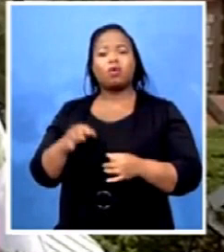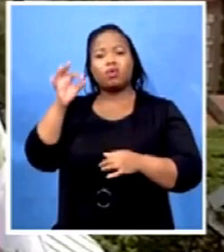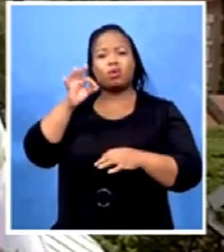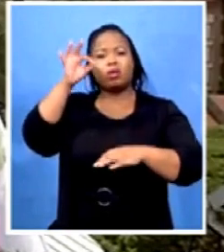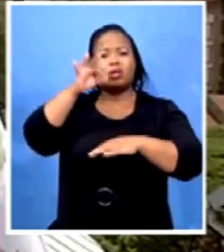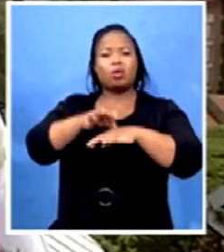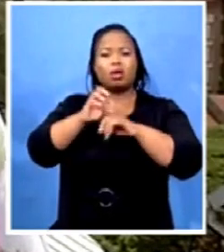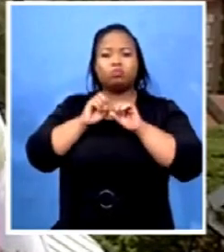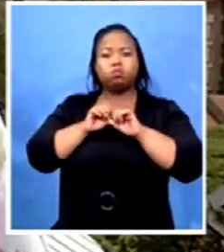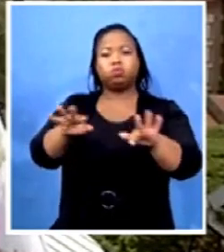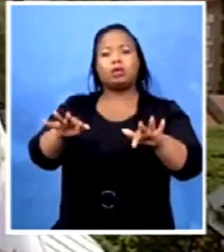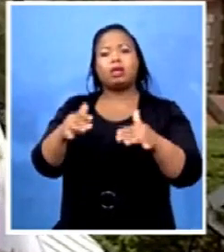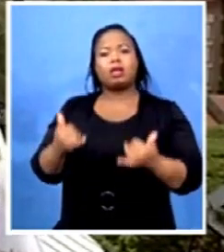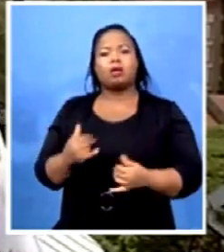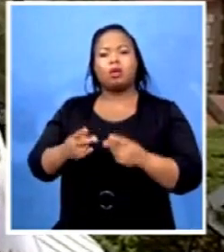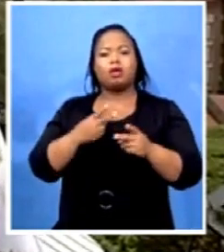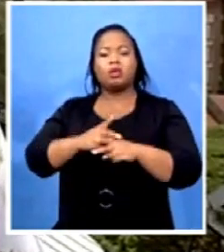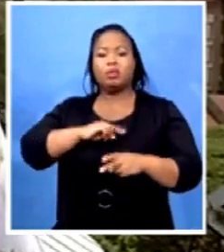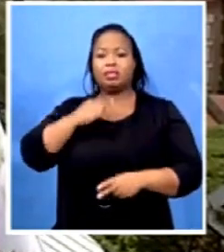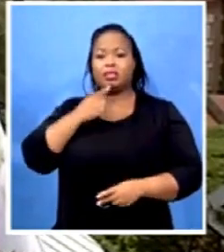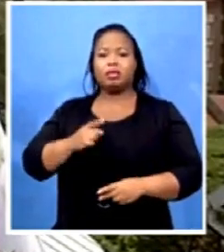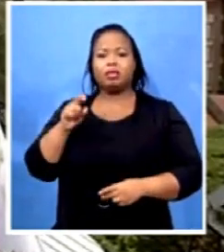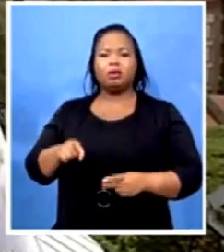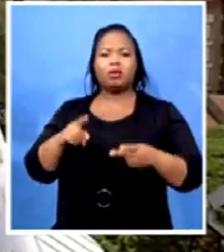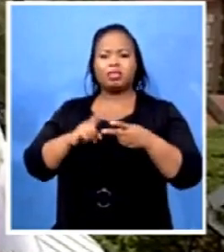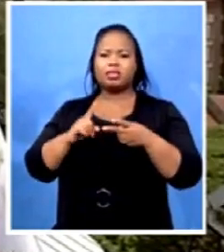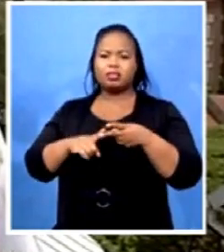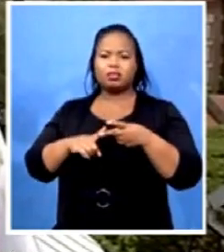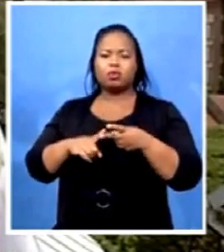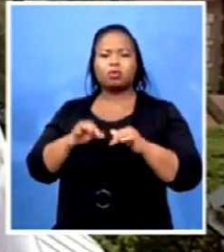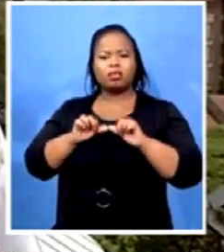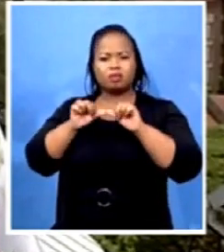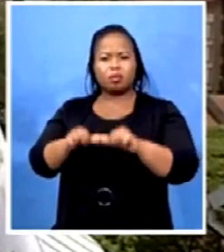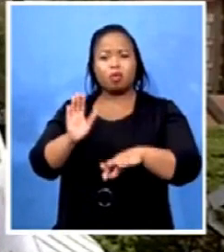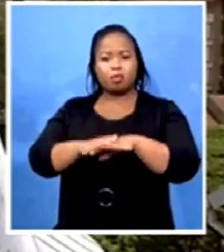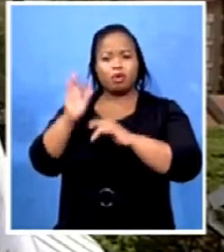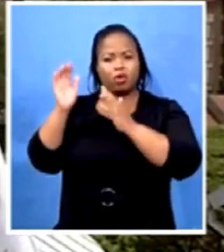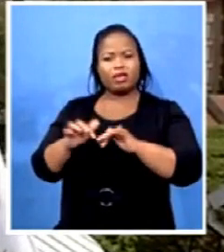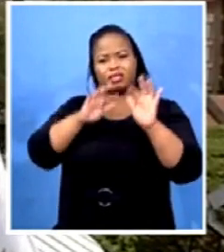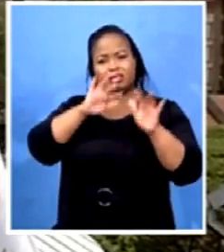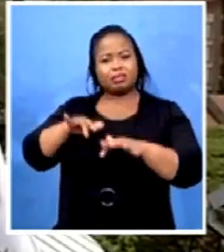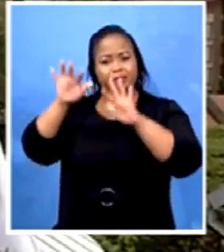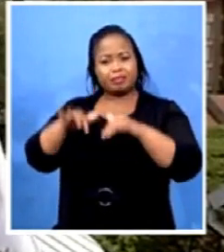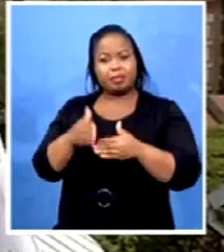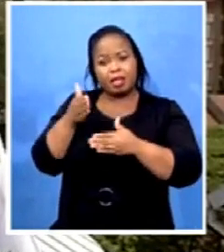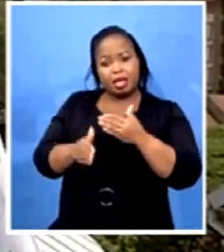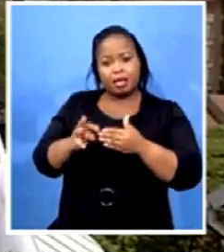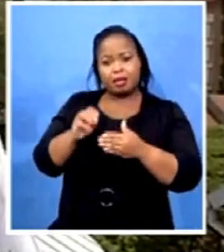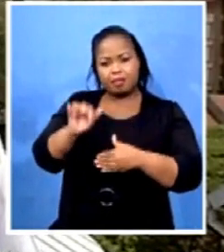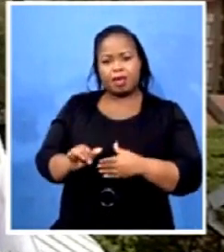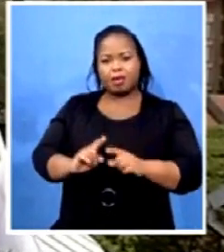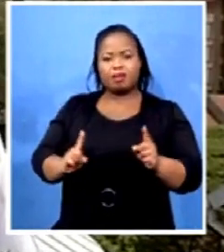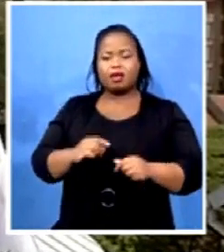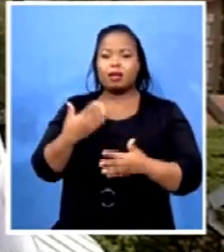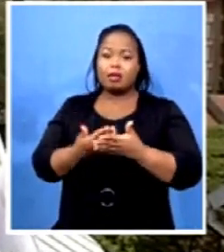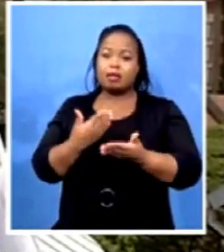should expect these rains to continue longer than expected. They should be ending in May, ideally, but they may continue well into the months of June,